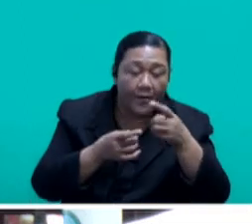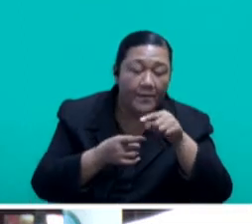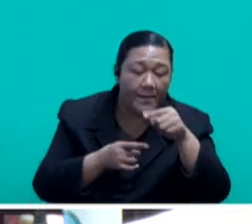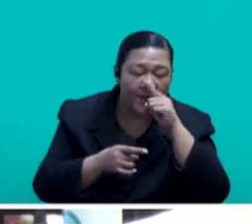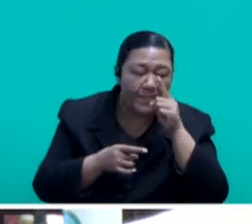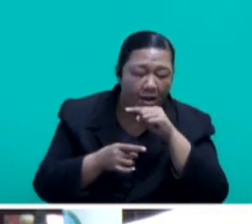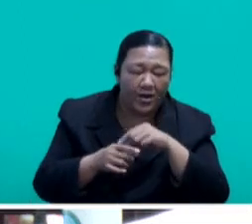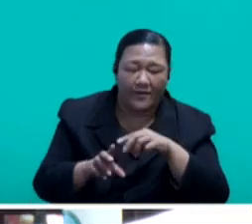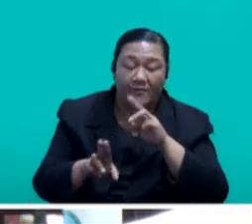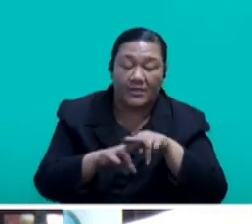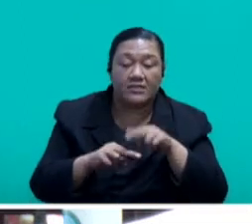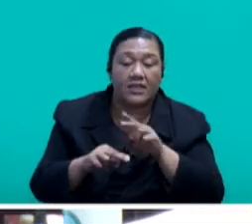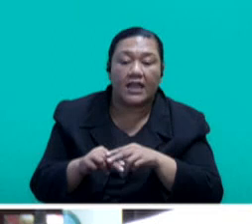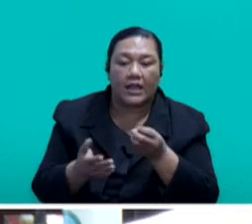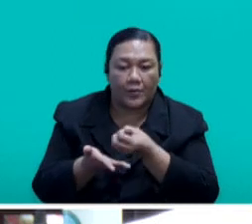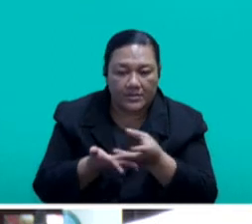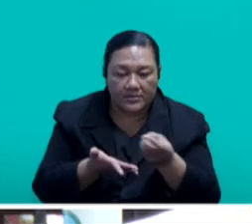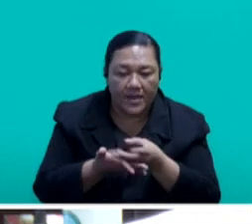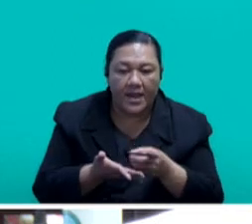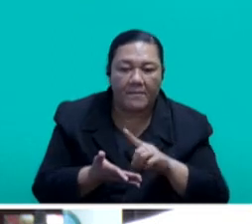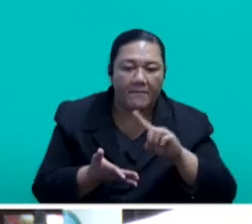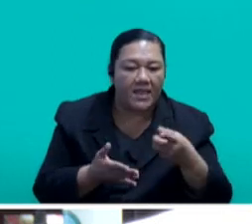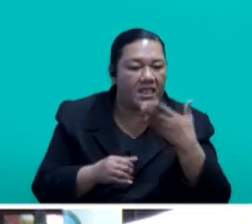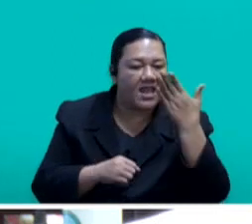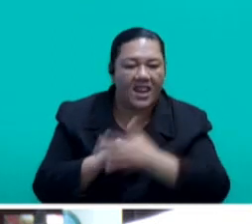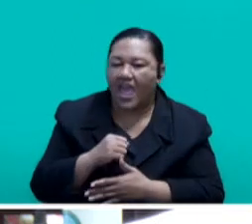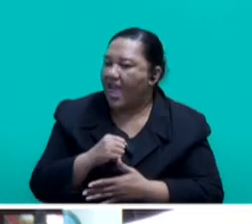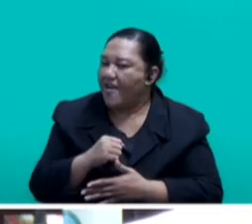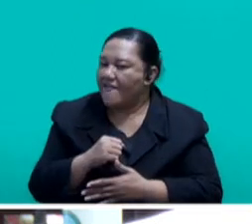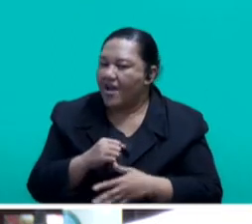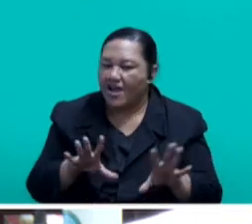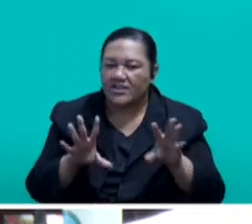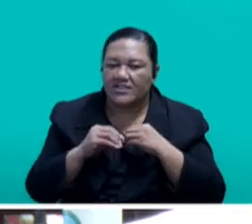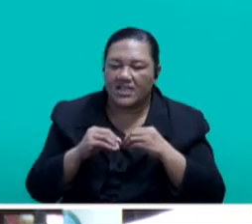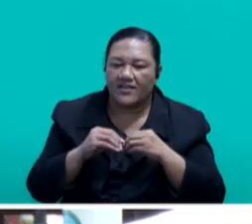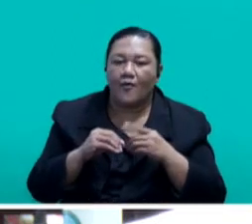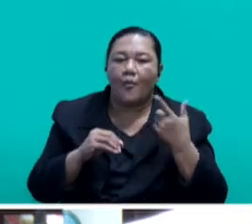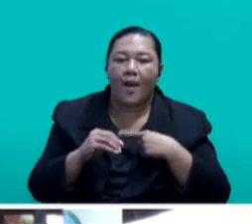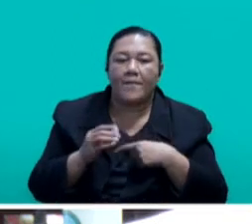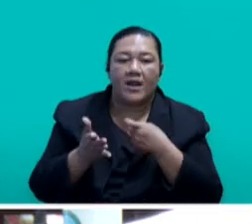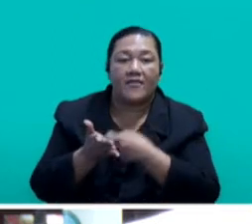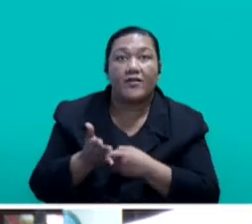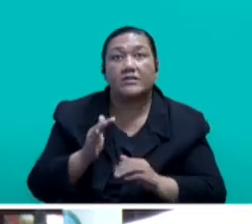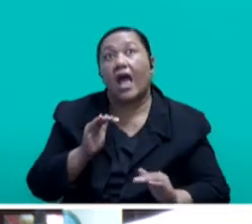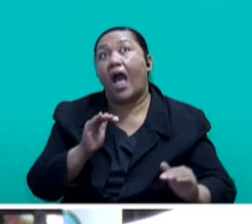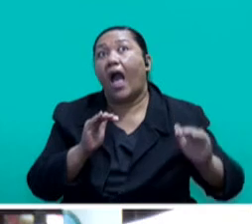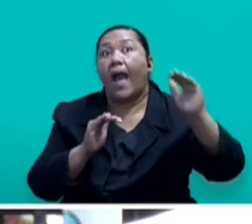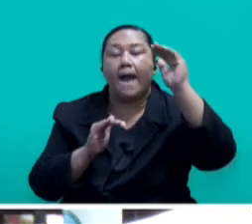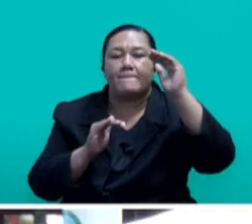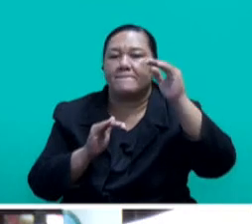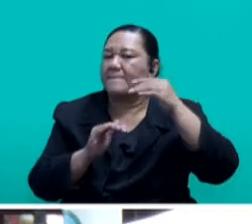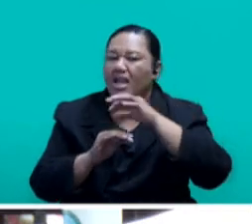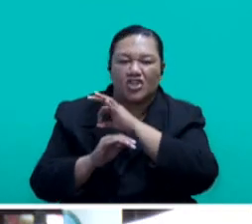they didn't come up to the mark because their revenue collection was up in the sky and speculative. They had